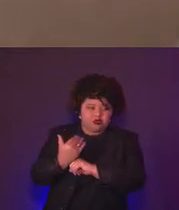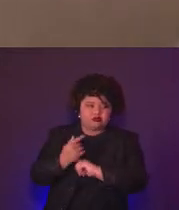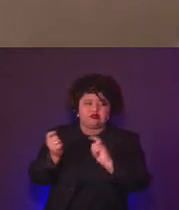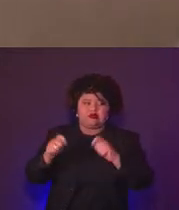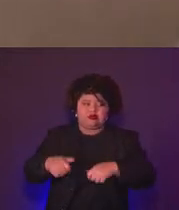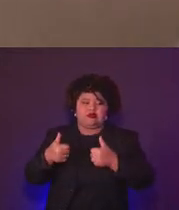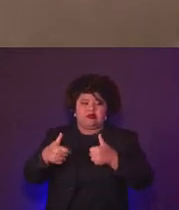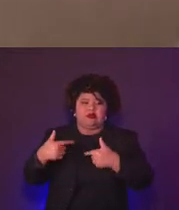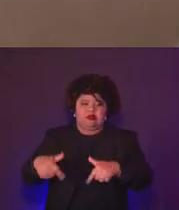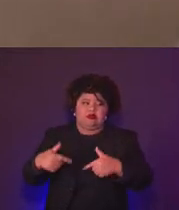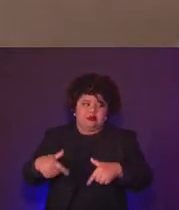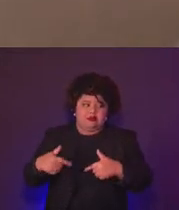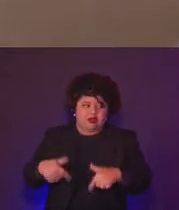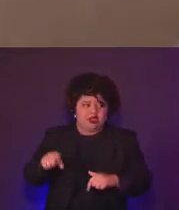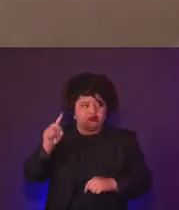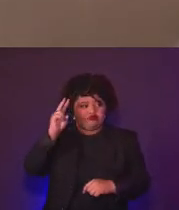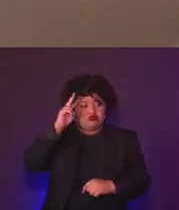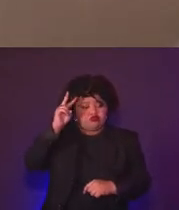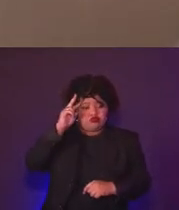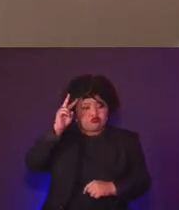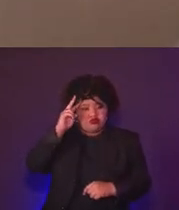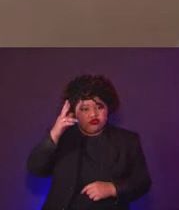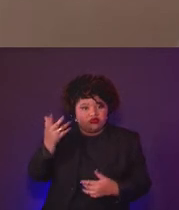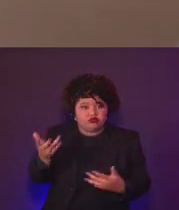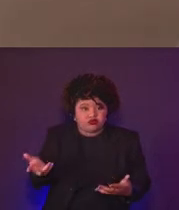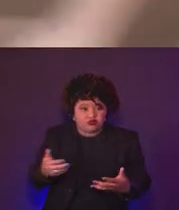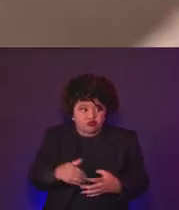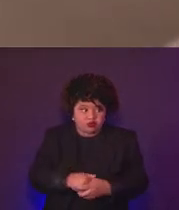stories. And then a year later,